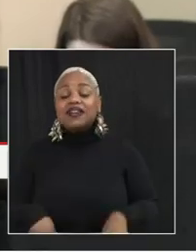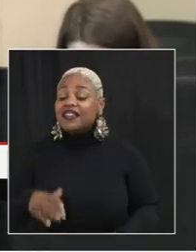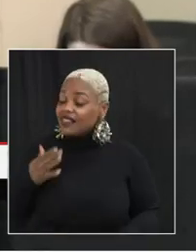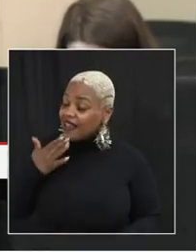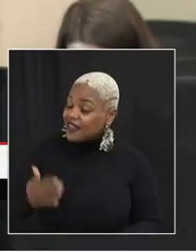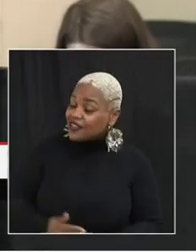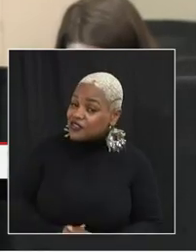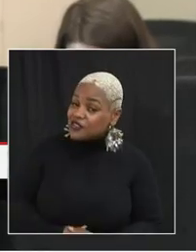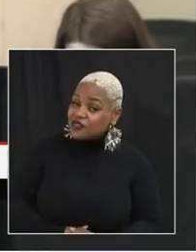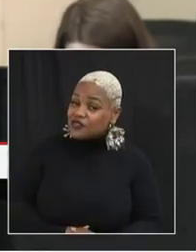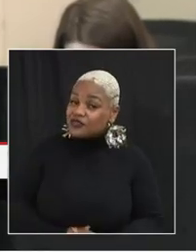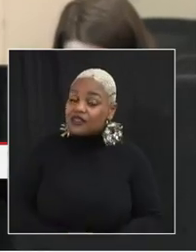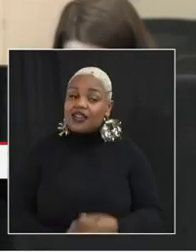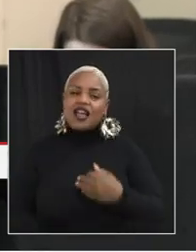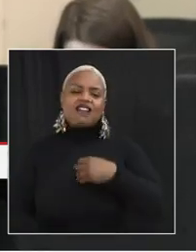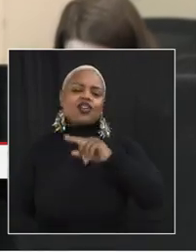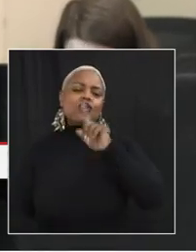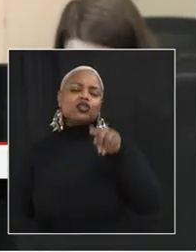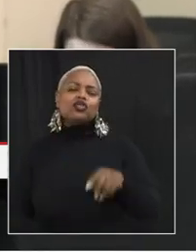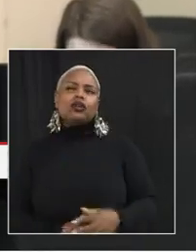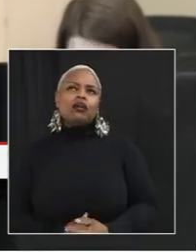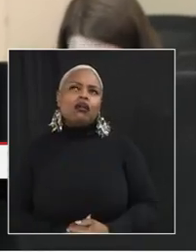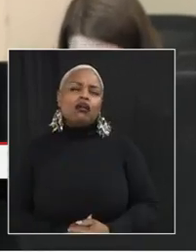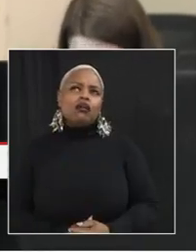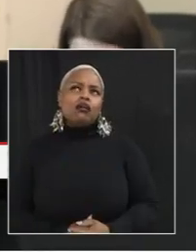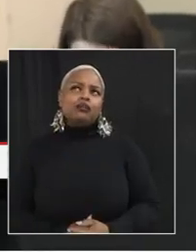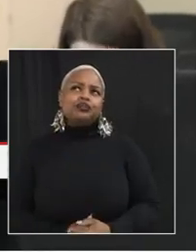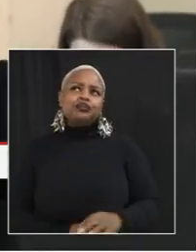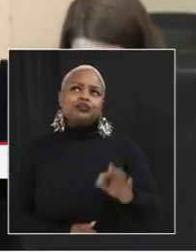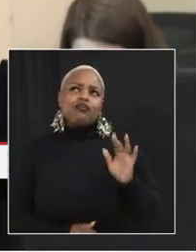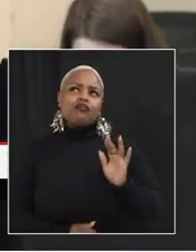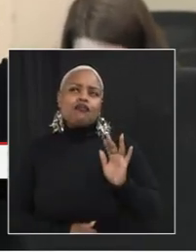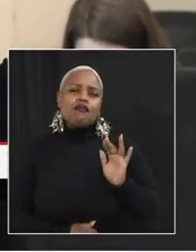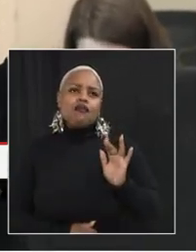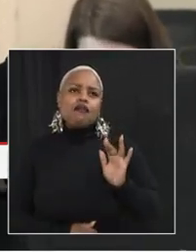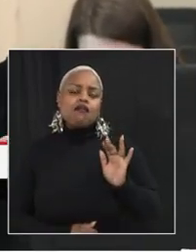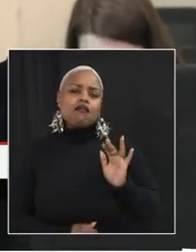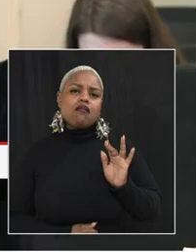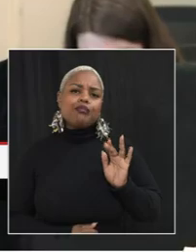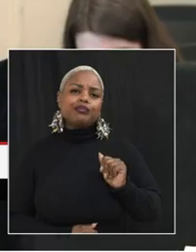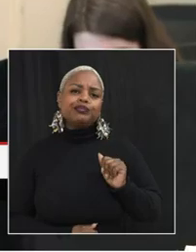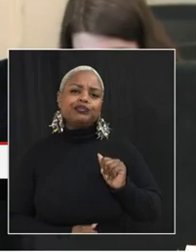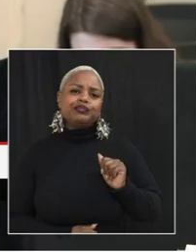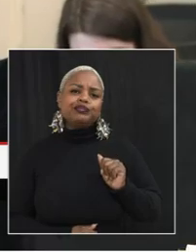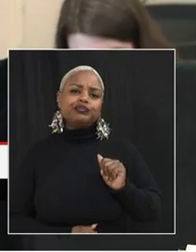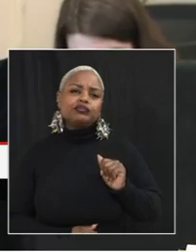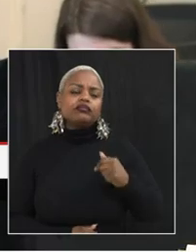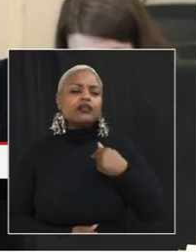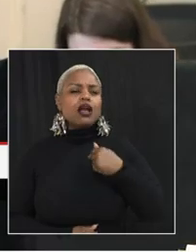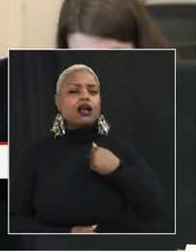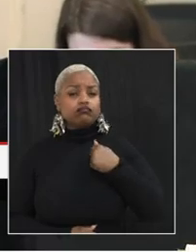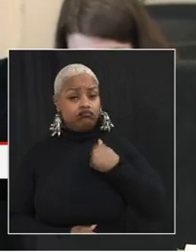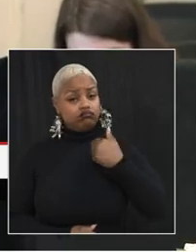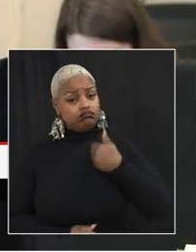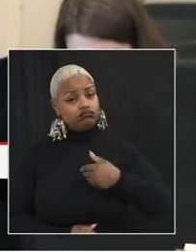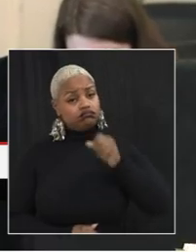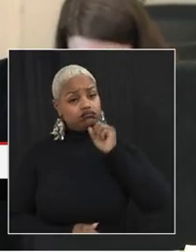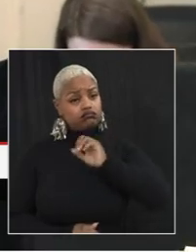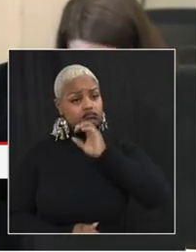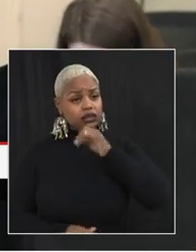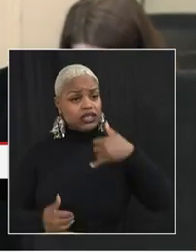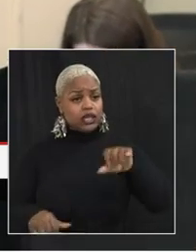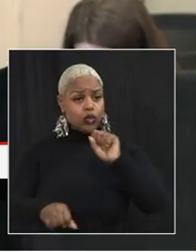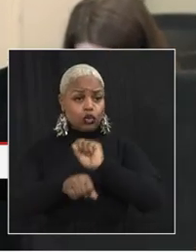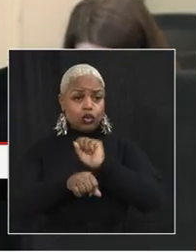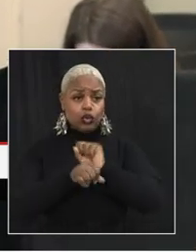I have a question. Some of the seniors still work. Yes, ma'am. For you all, for the government. Mm-hmm.